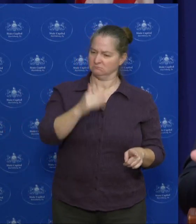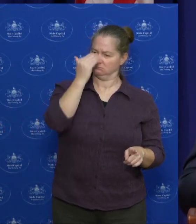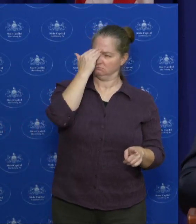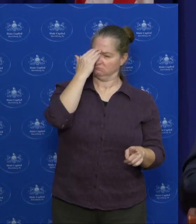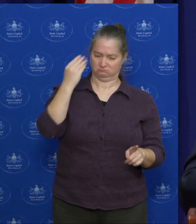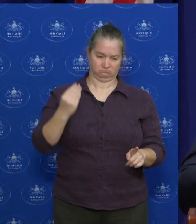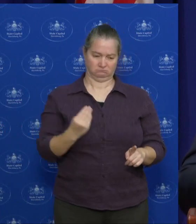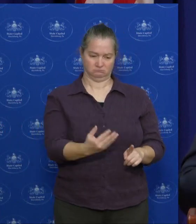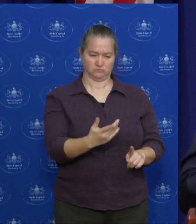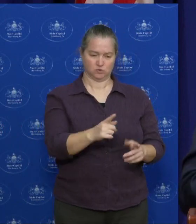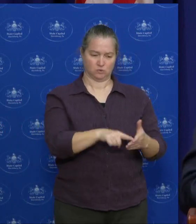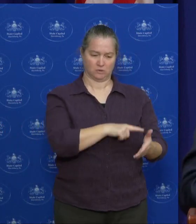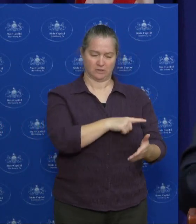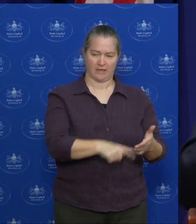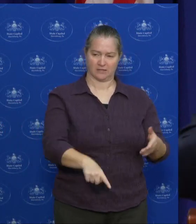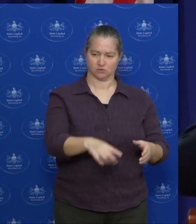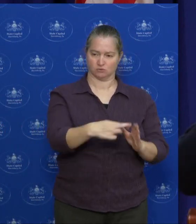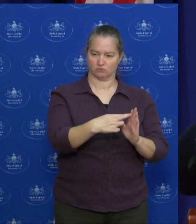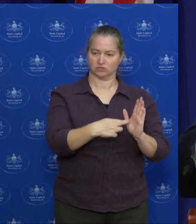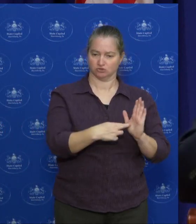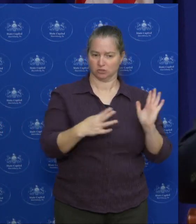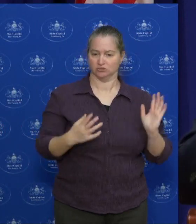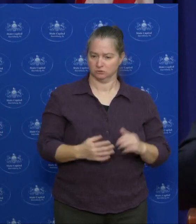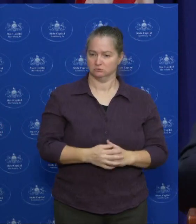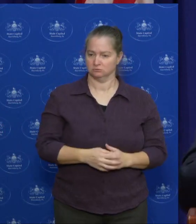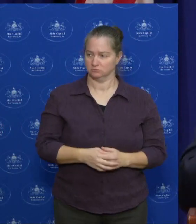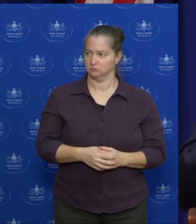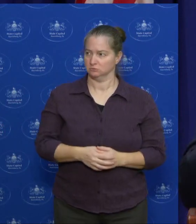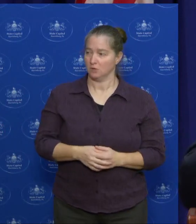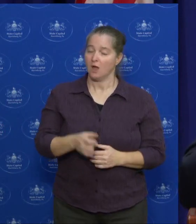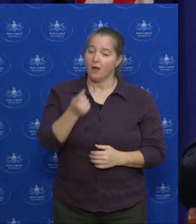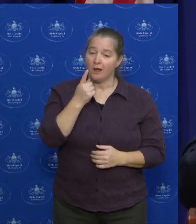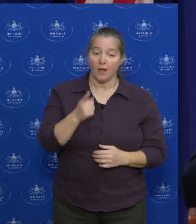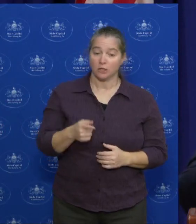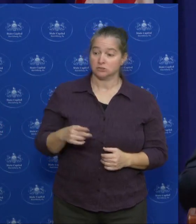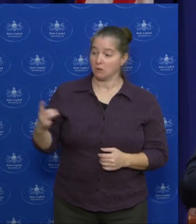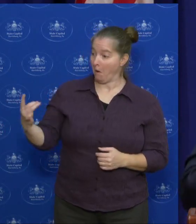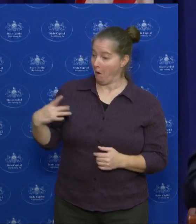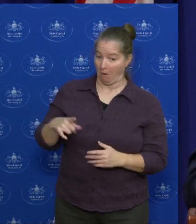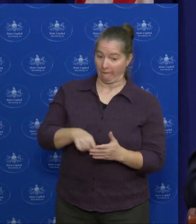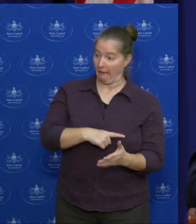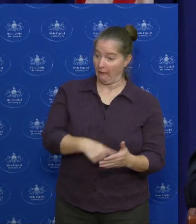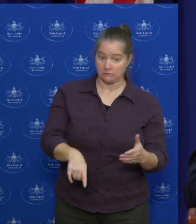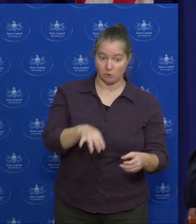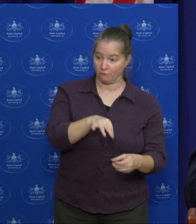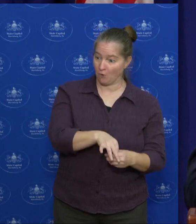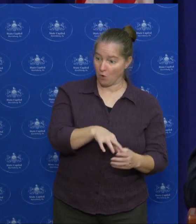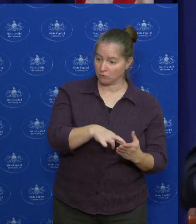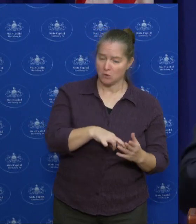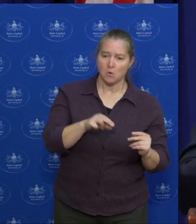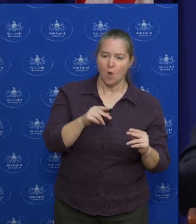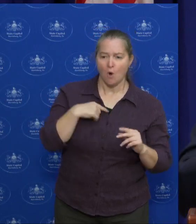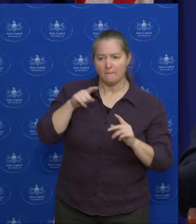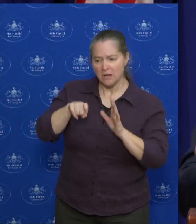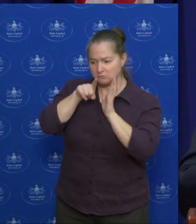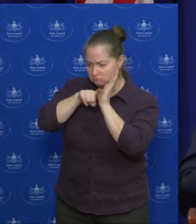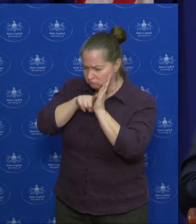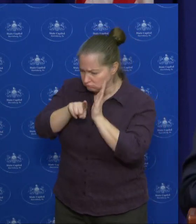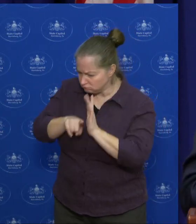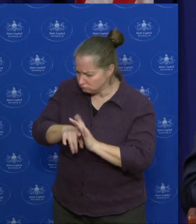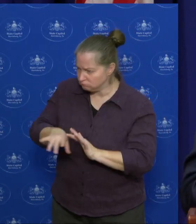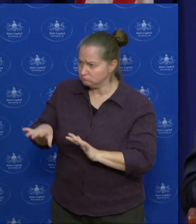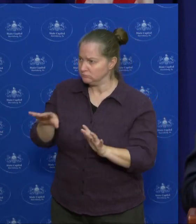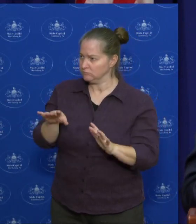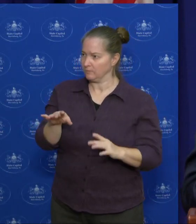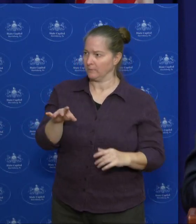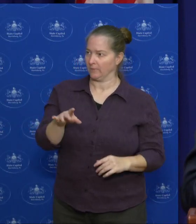cancel that voter after doing sort of due diligence. You don't just cancel a voter. You don't mark